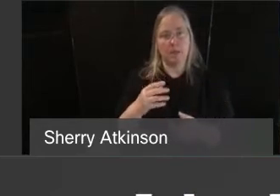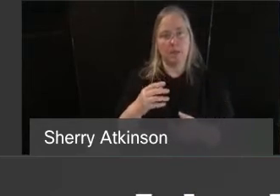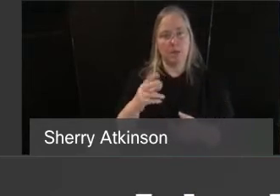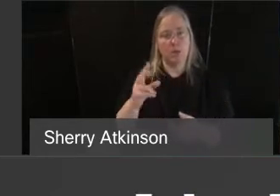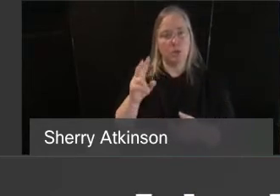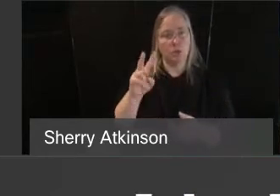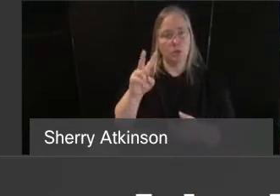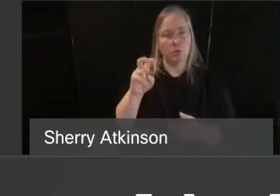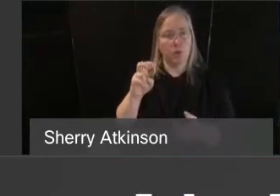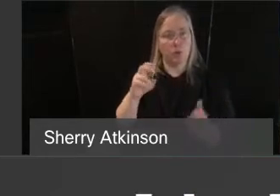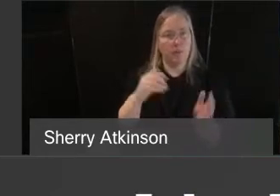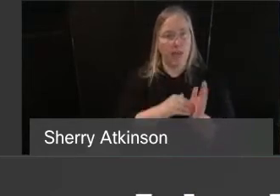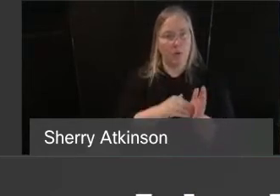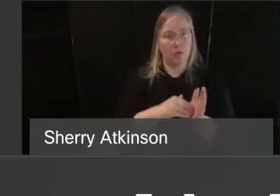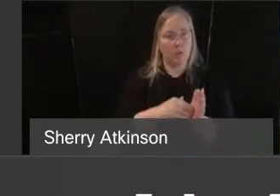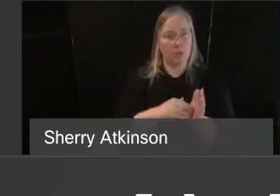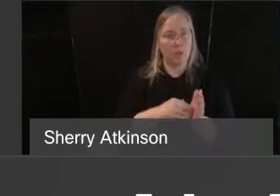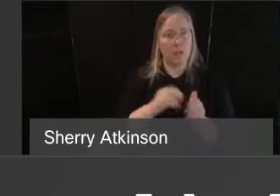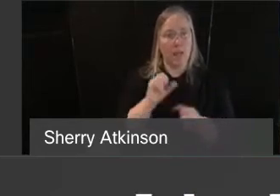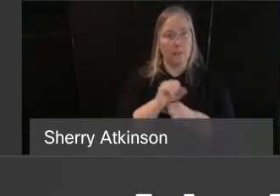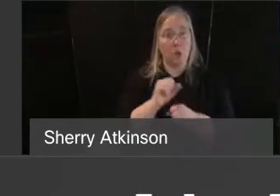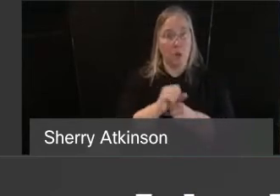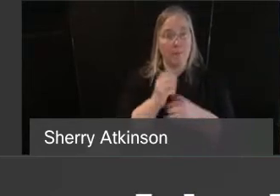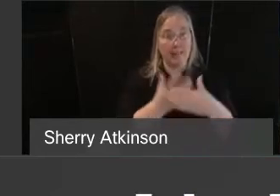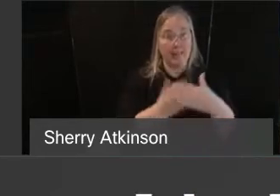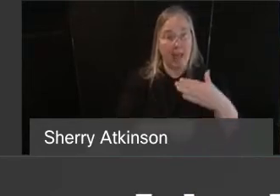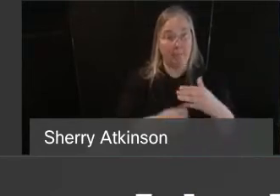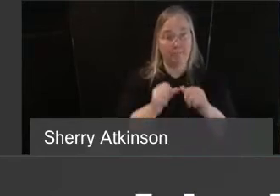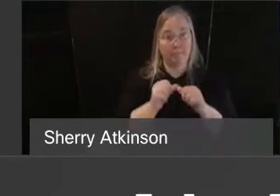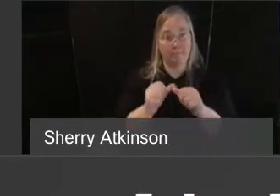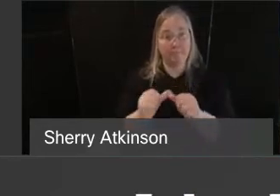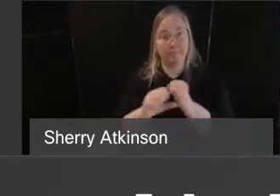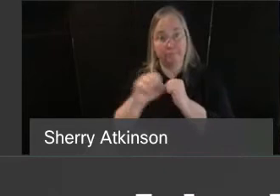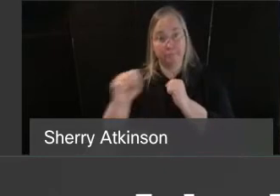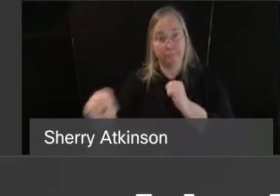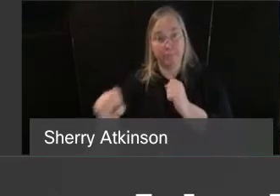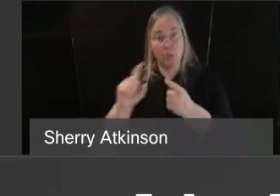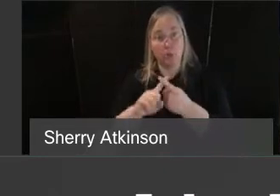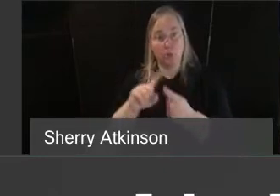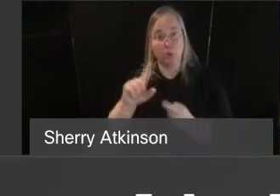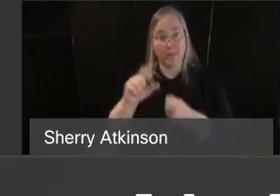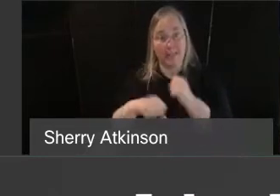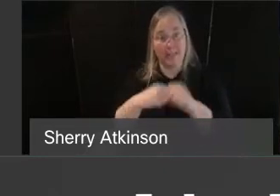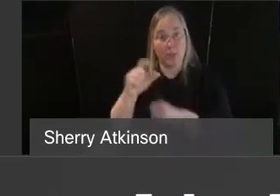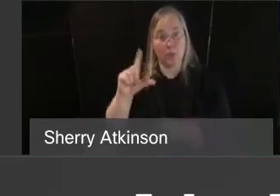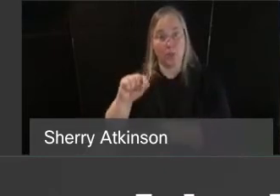200,000 employment gap well into the 2030s. So that number has sort of been